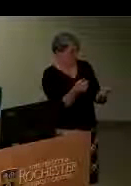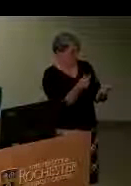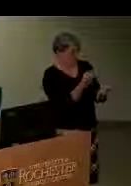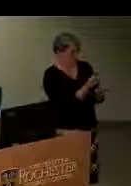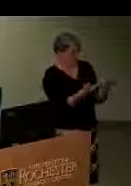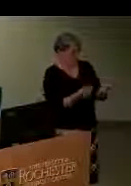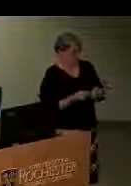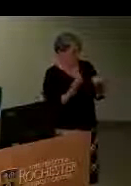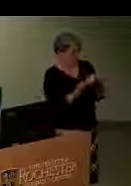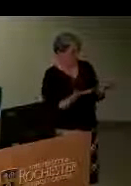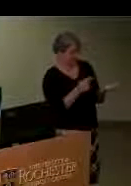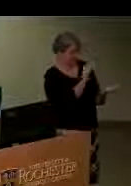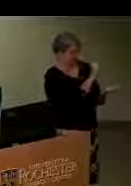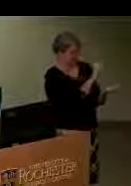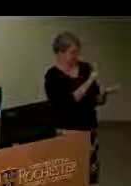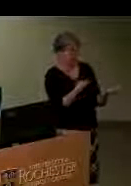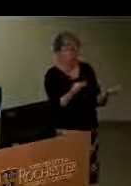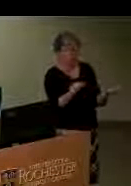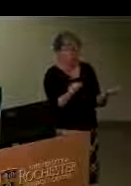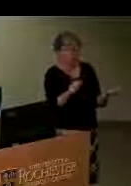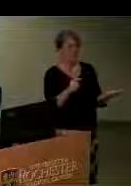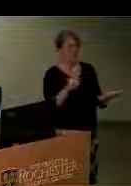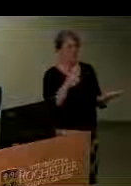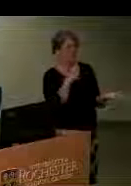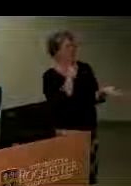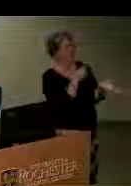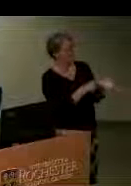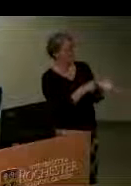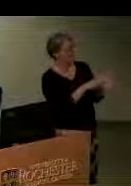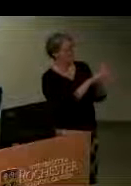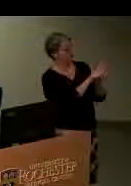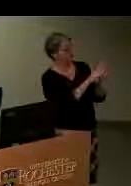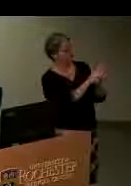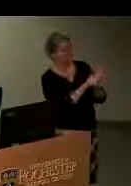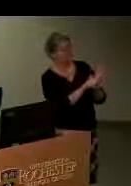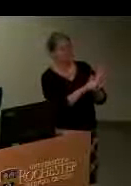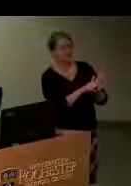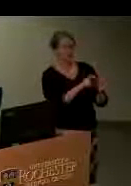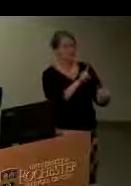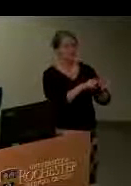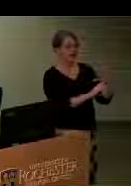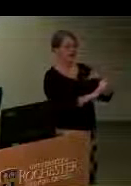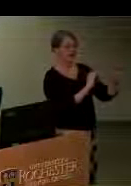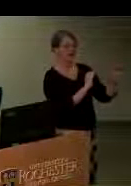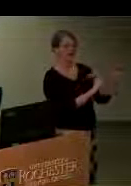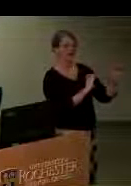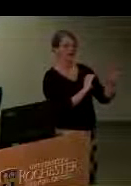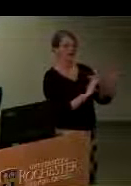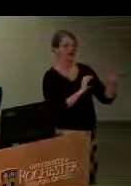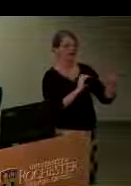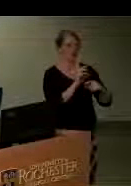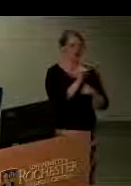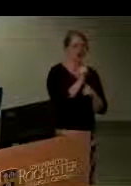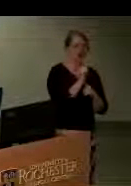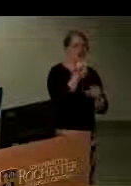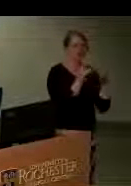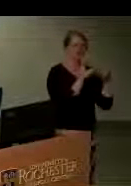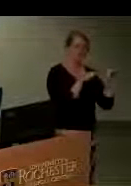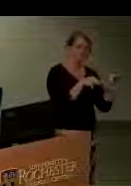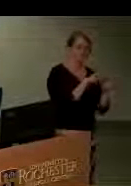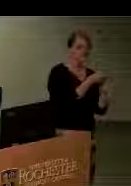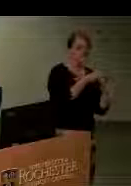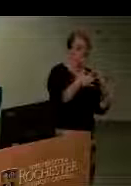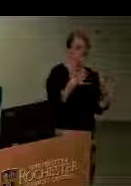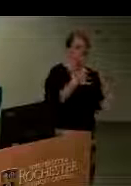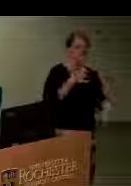entity, all you have is the signs and symptoms. You don't have, the dog doesn't suddenly start to tell you about their